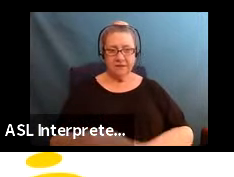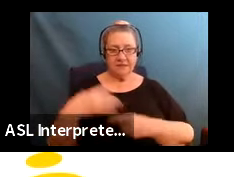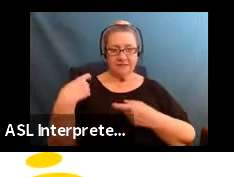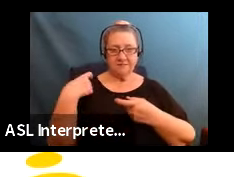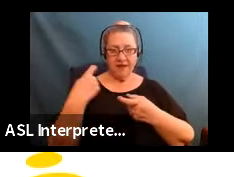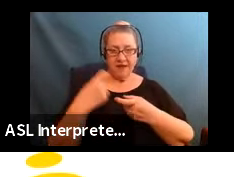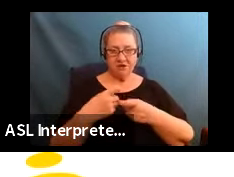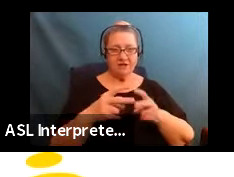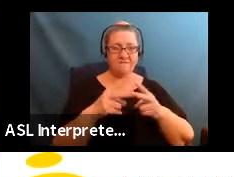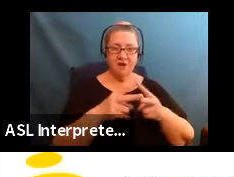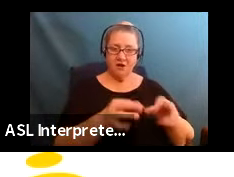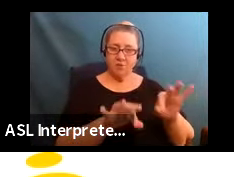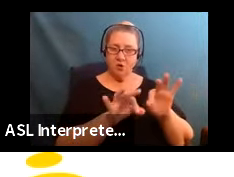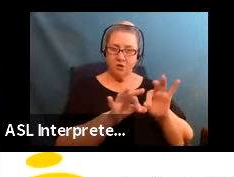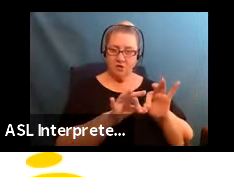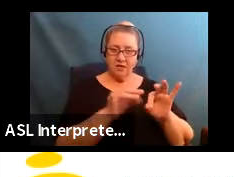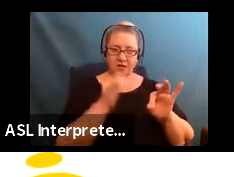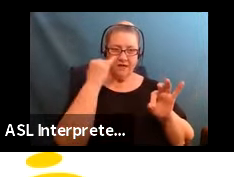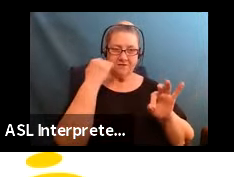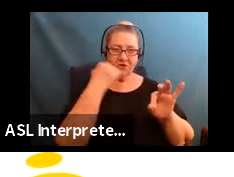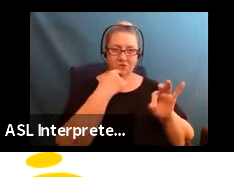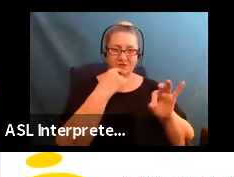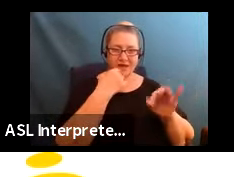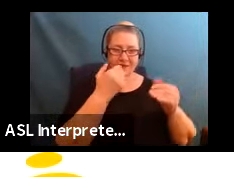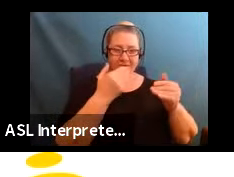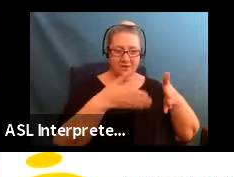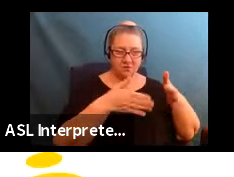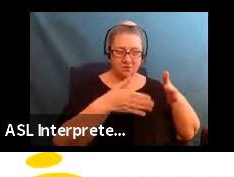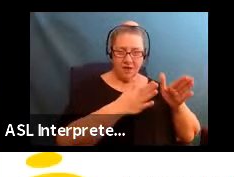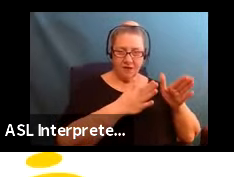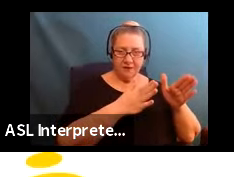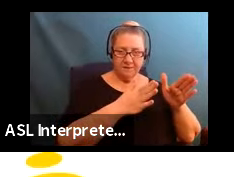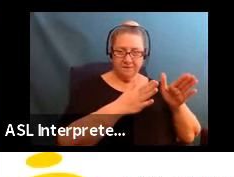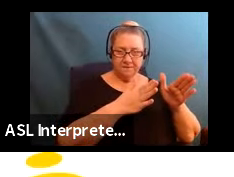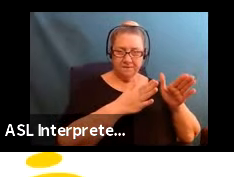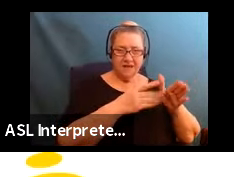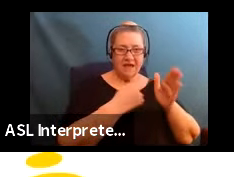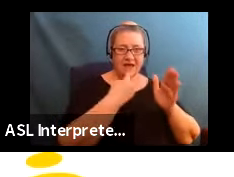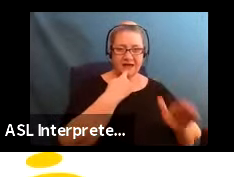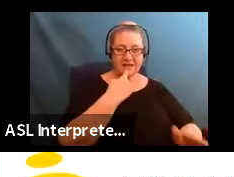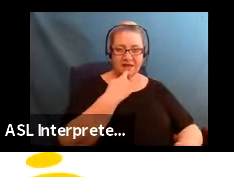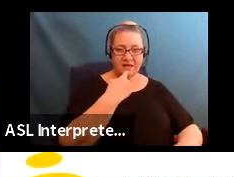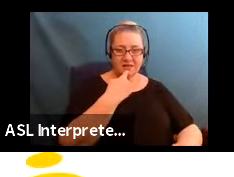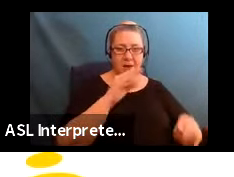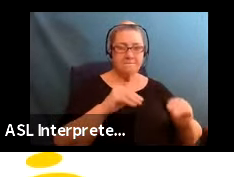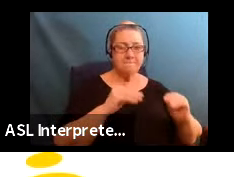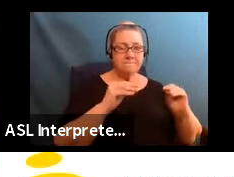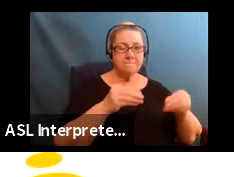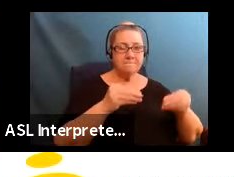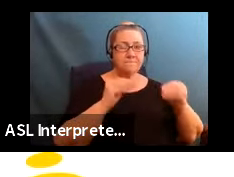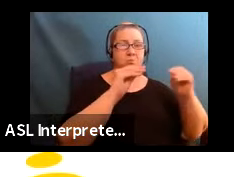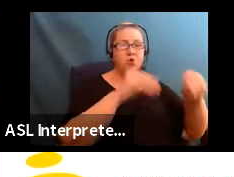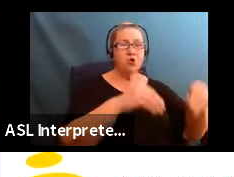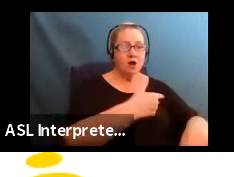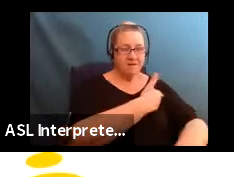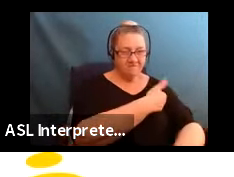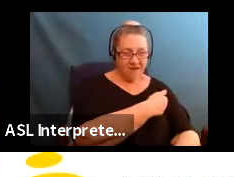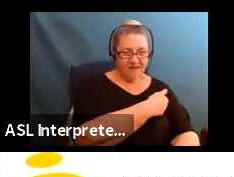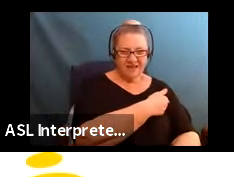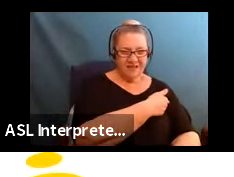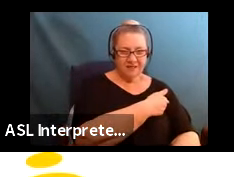It's critical because people, if you tell them, I want you to it's like saying to someone, I want to put on the vaccine.